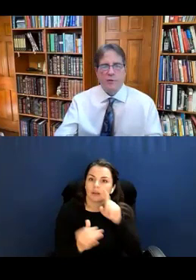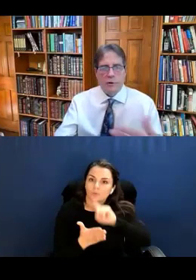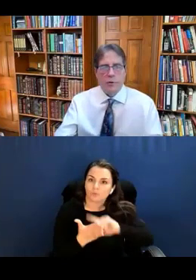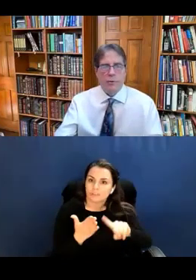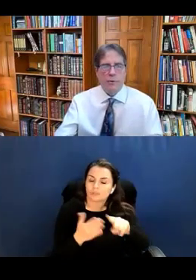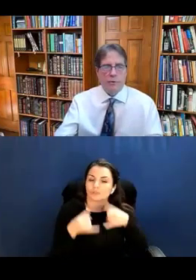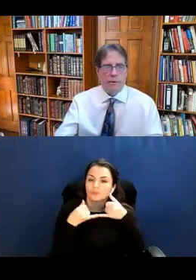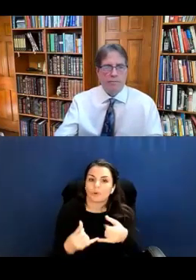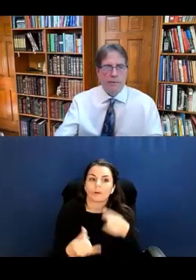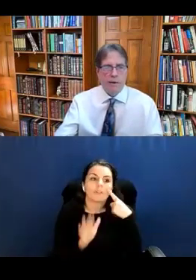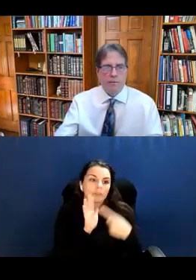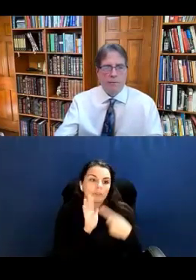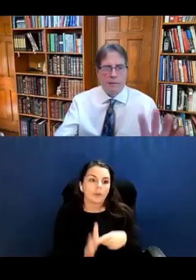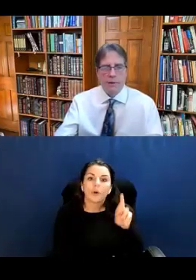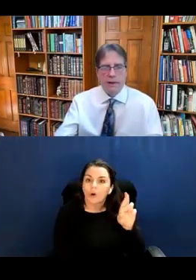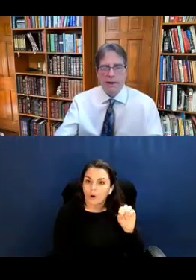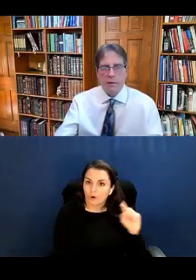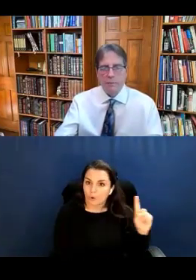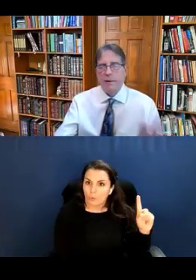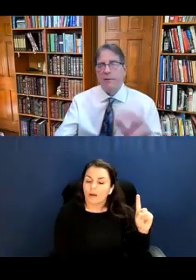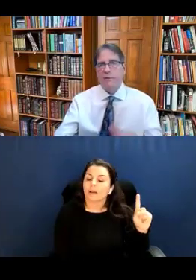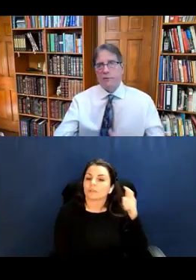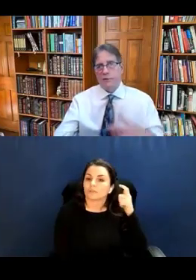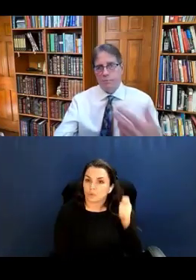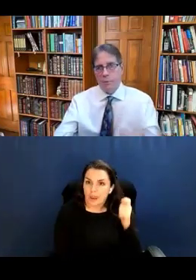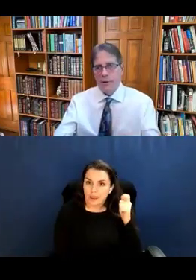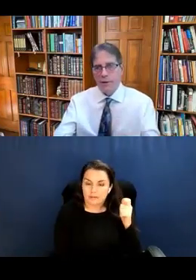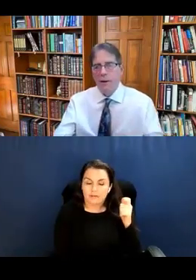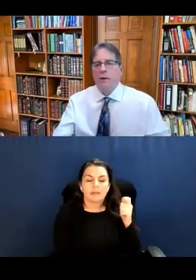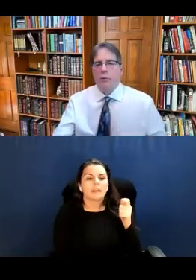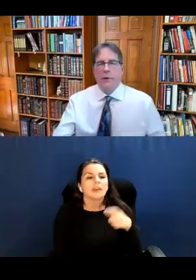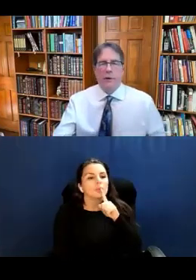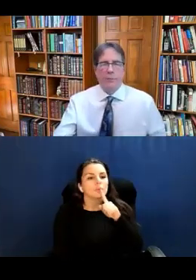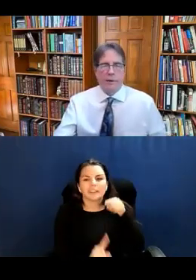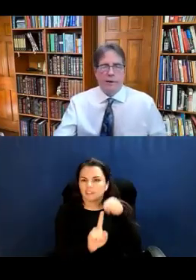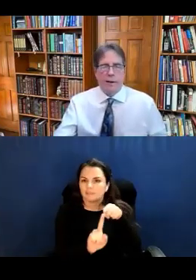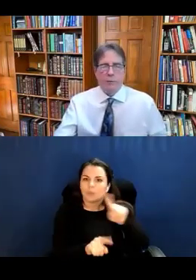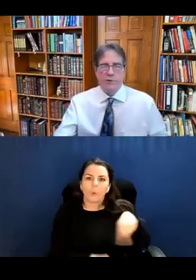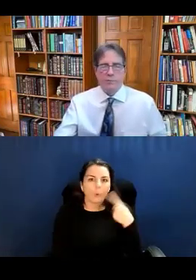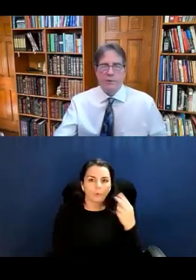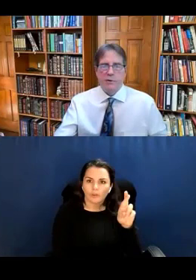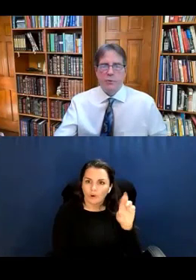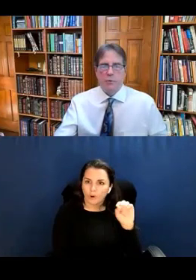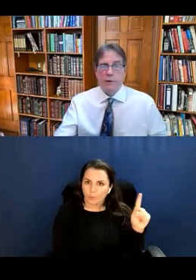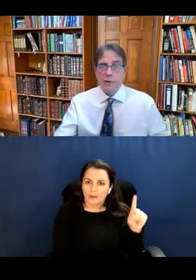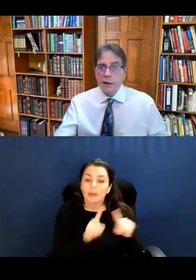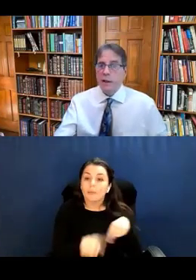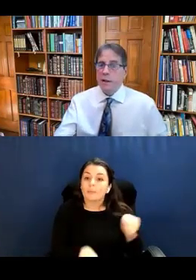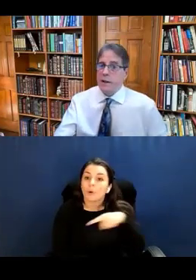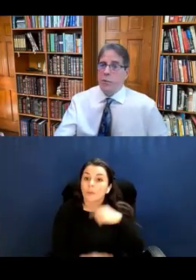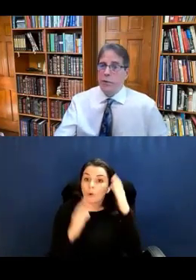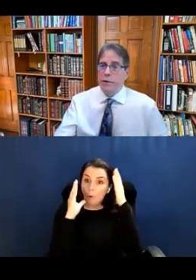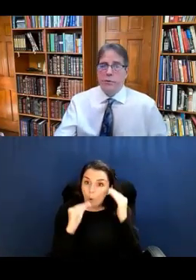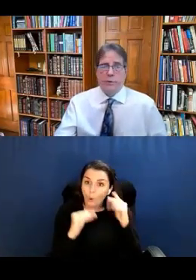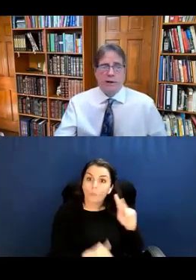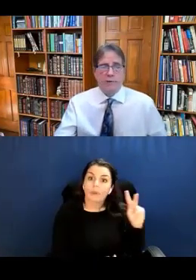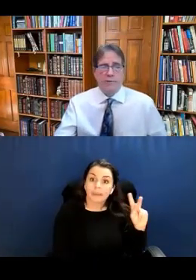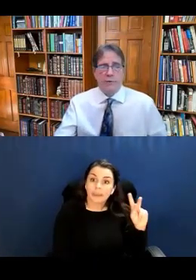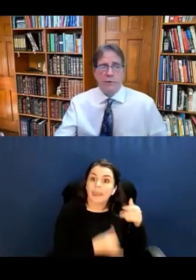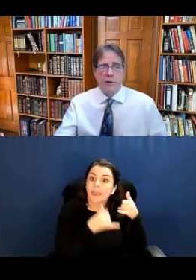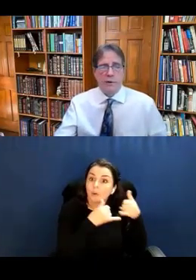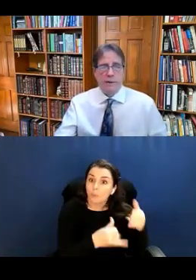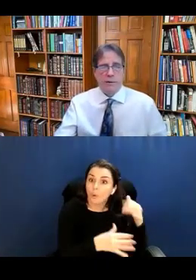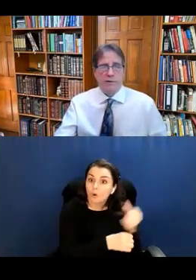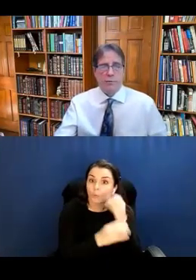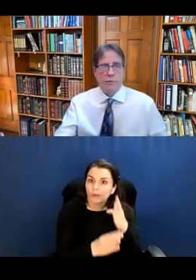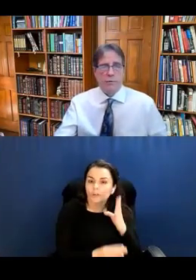applies to the R01 program, but I'm pointing it out because at some point, we hope that K recipients will be thinking about when to apply for